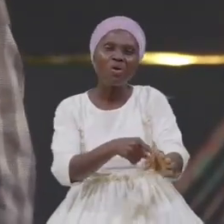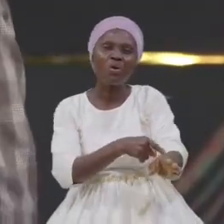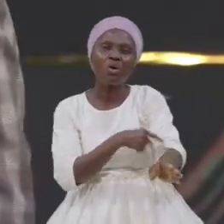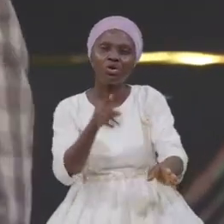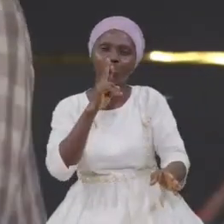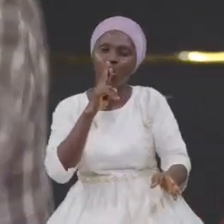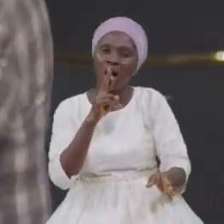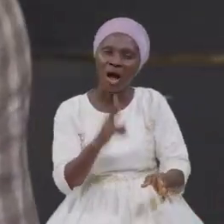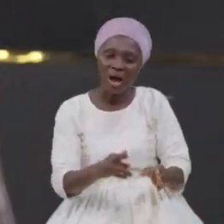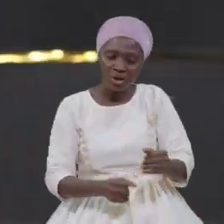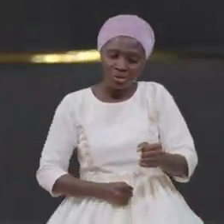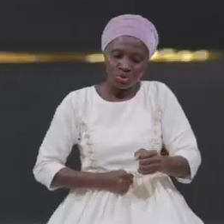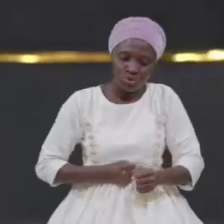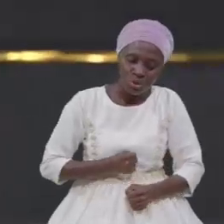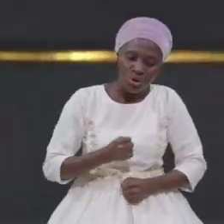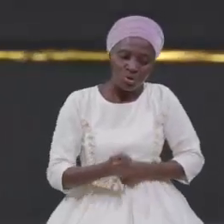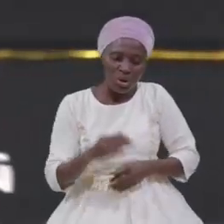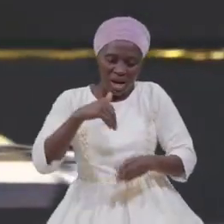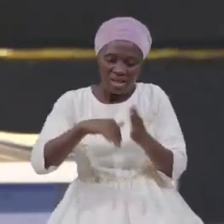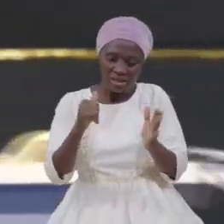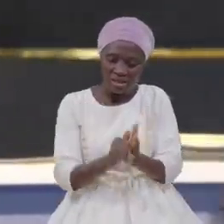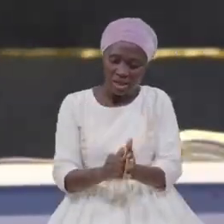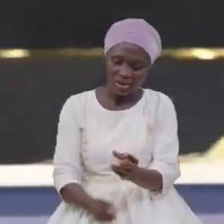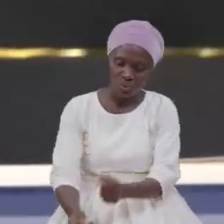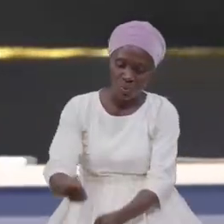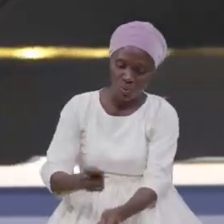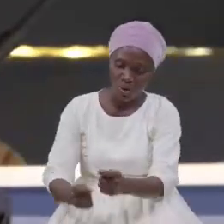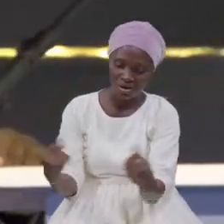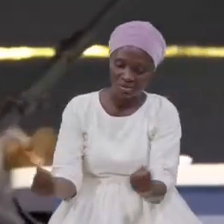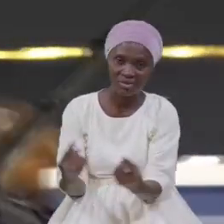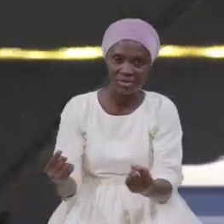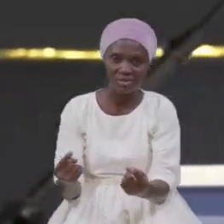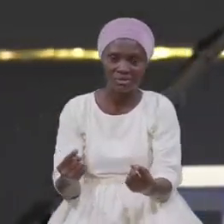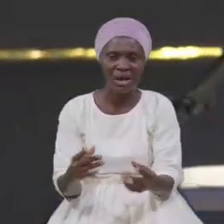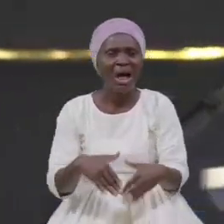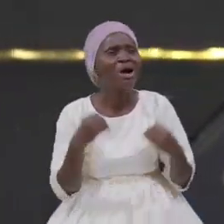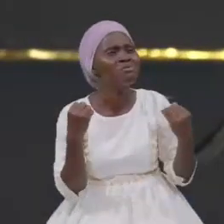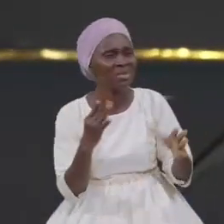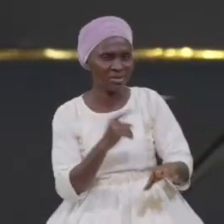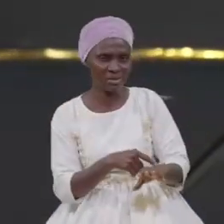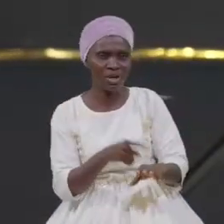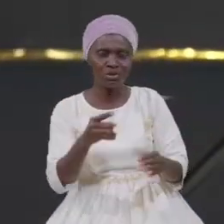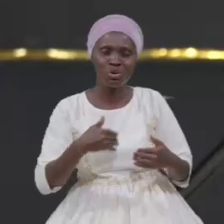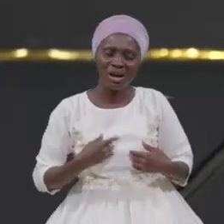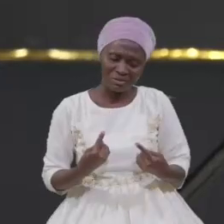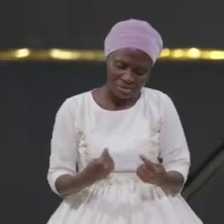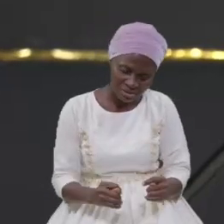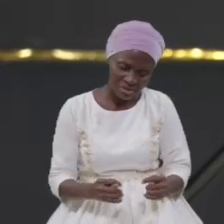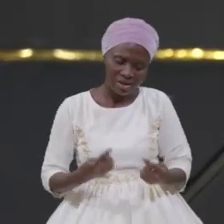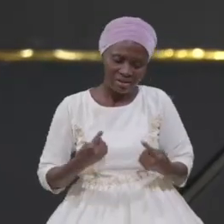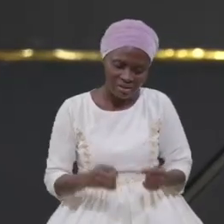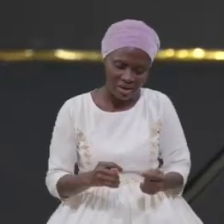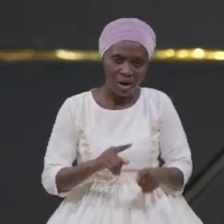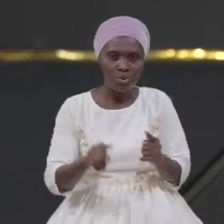whosoever. How many times you have tried and failed, and you know your inner